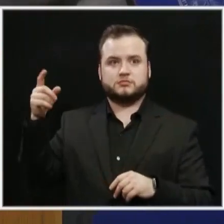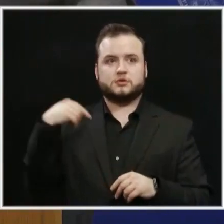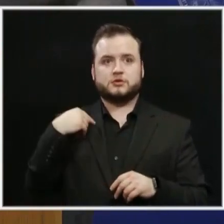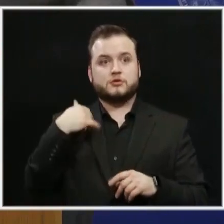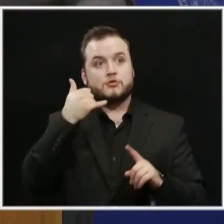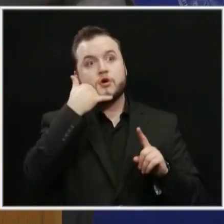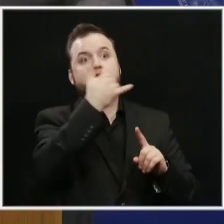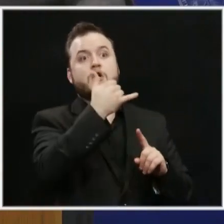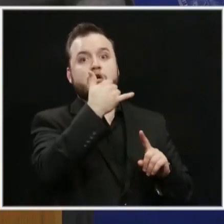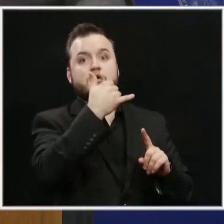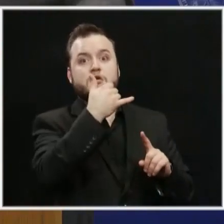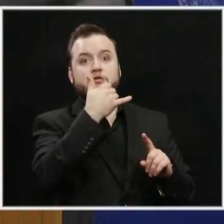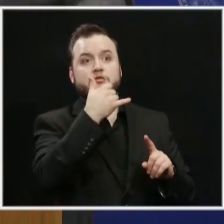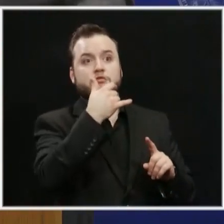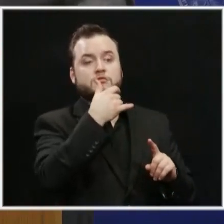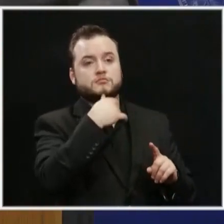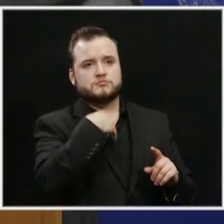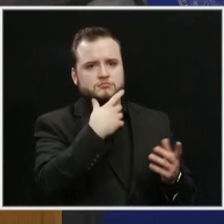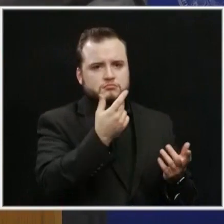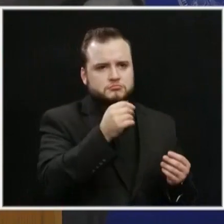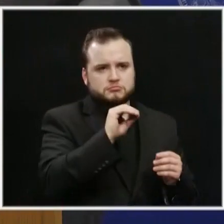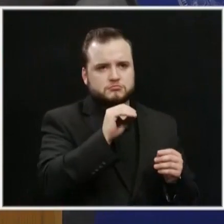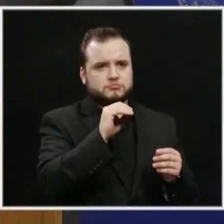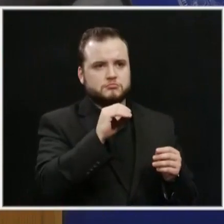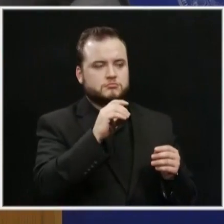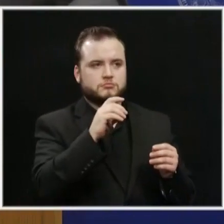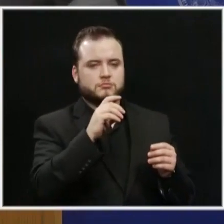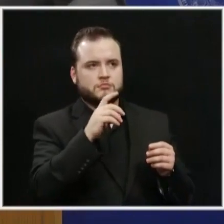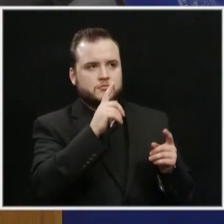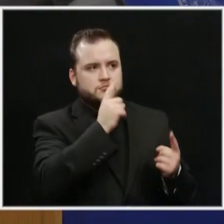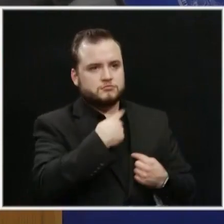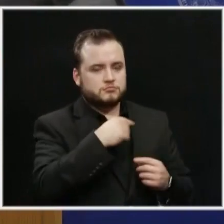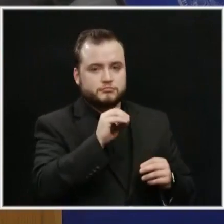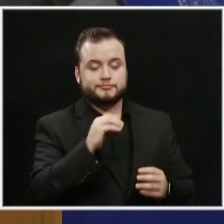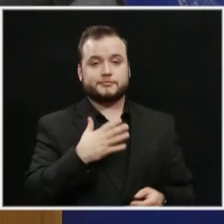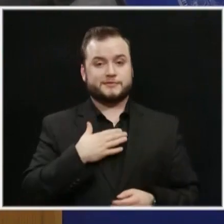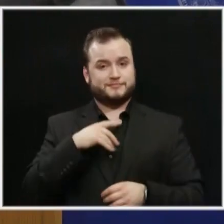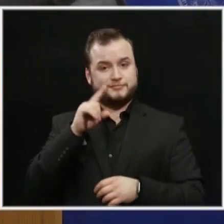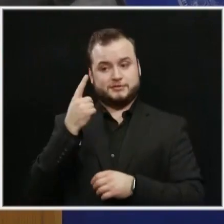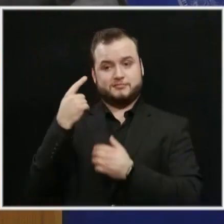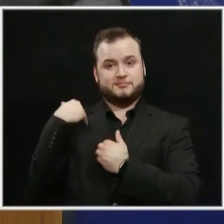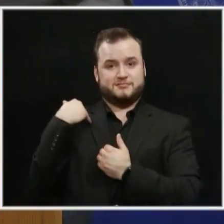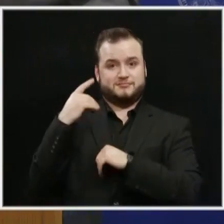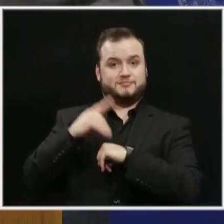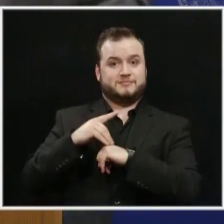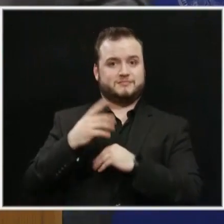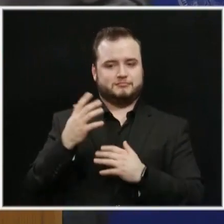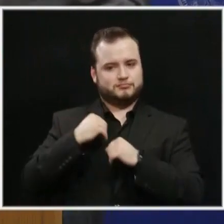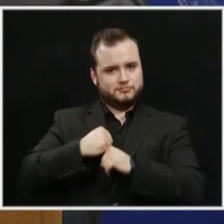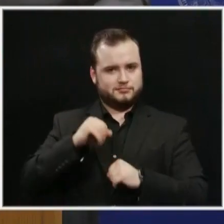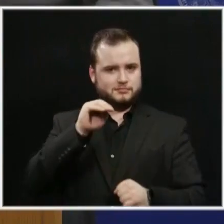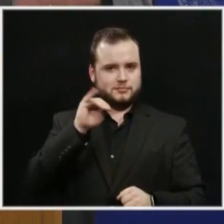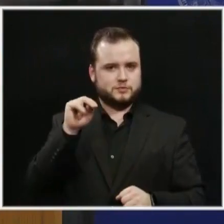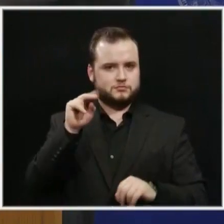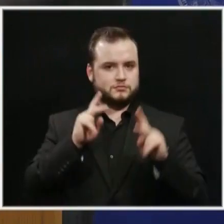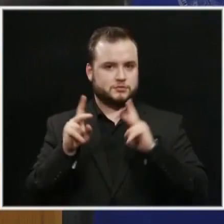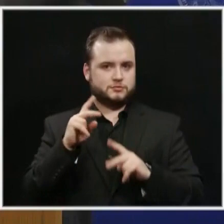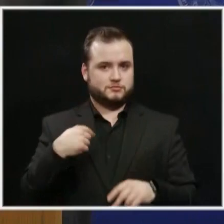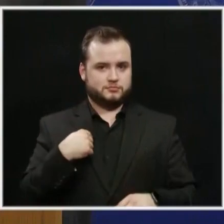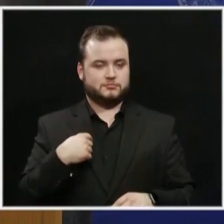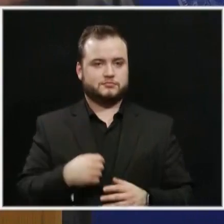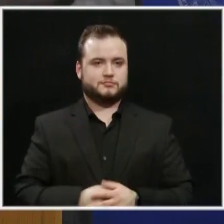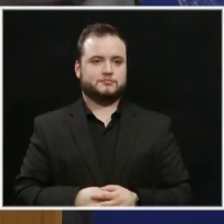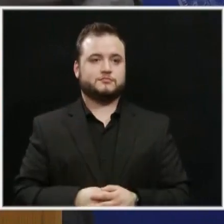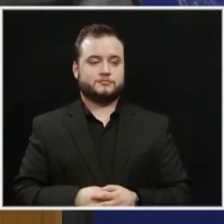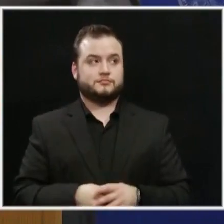My first responsibility is the protection of Minnesota's people. I think we did see yesterday the governor or the